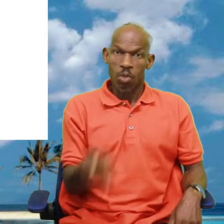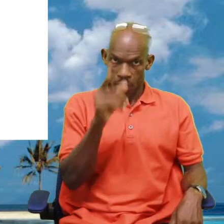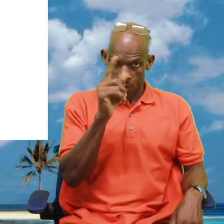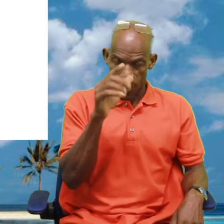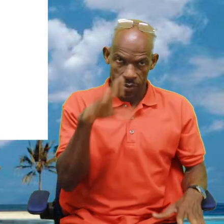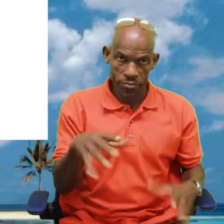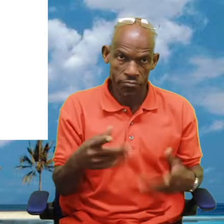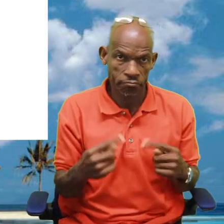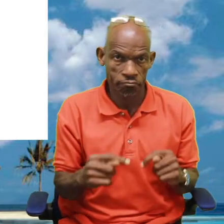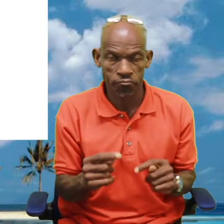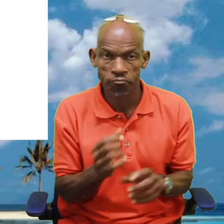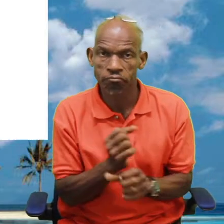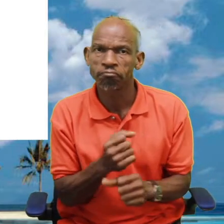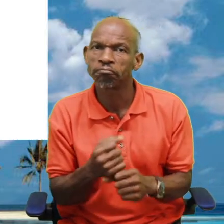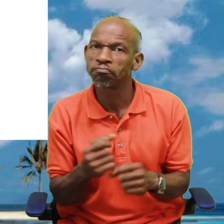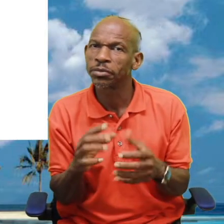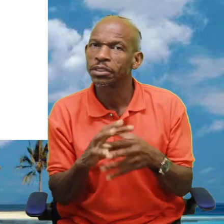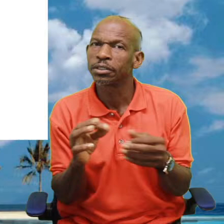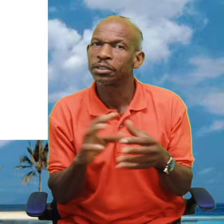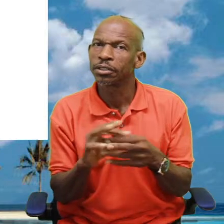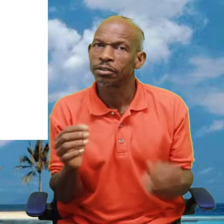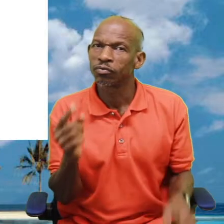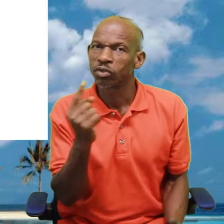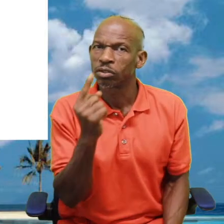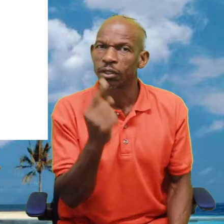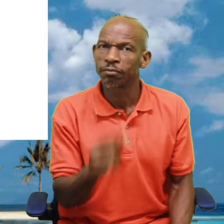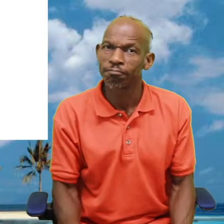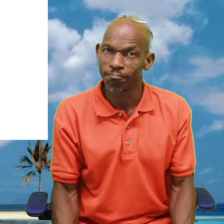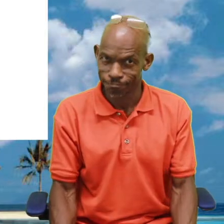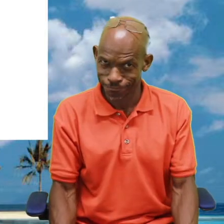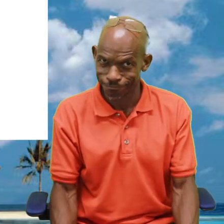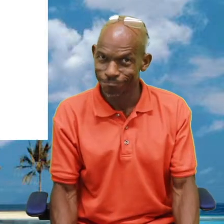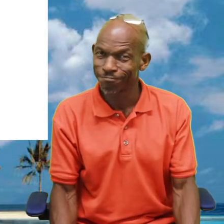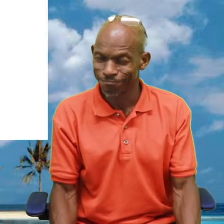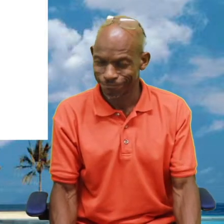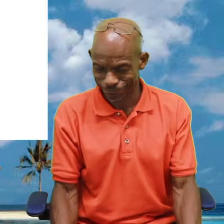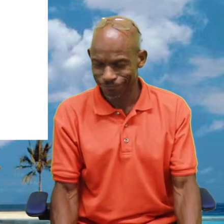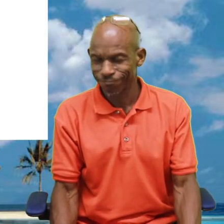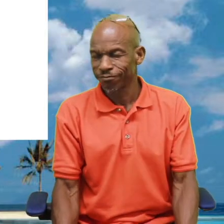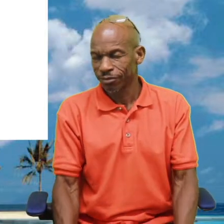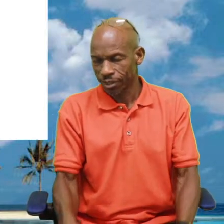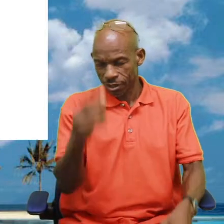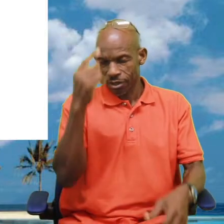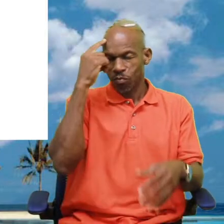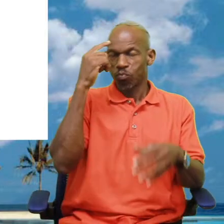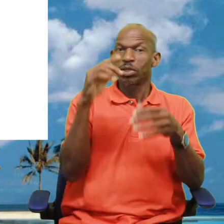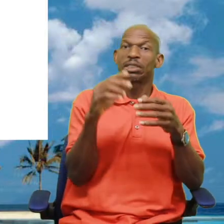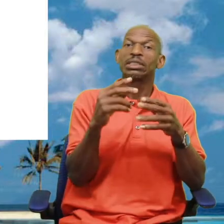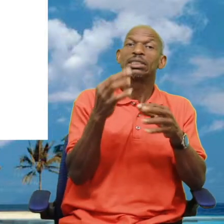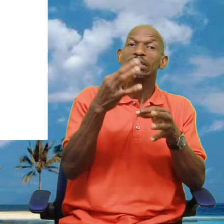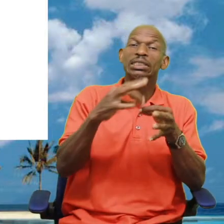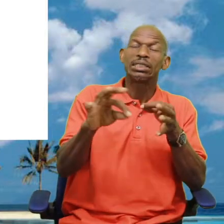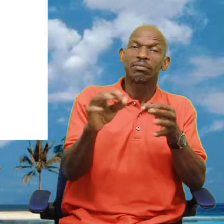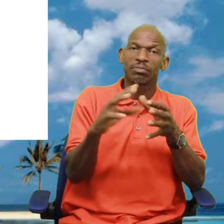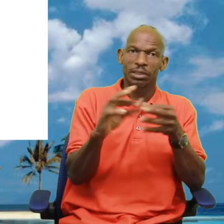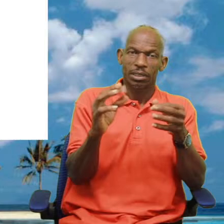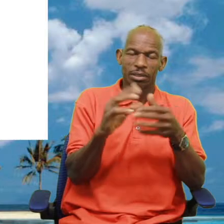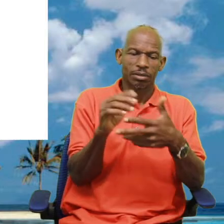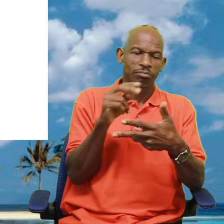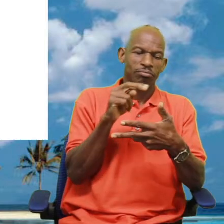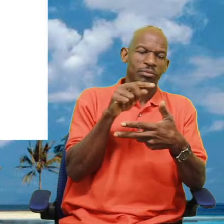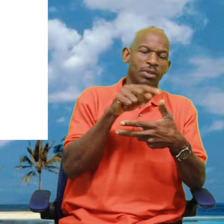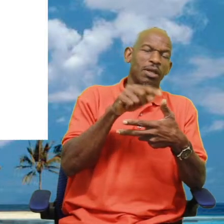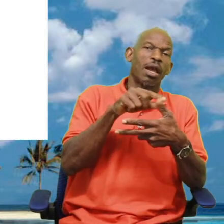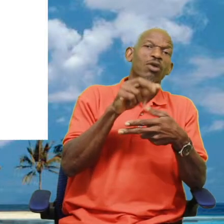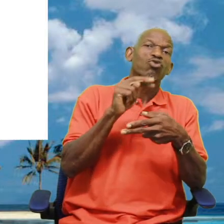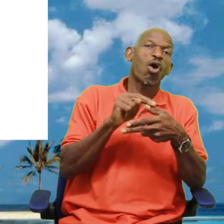to make the sentences yourself, right? So you can write 2 adjectives and then write 2 sentences with them. That is